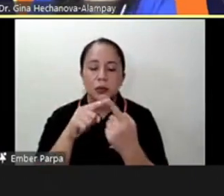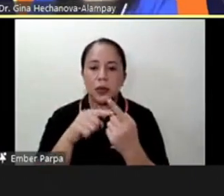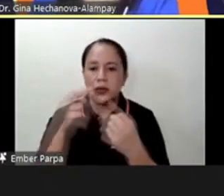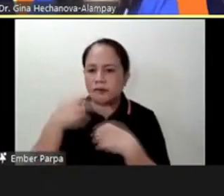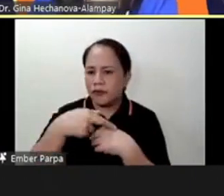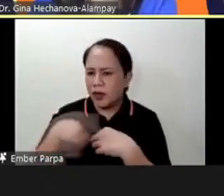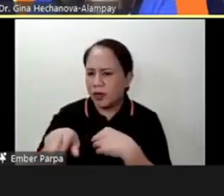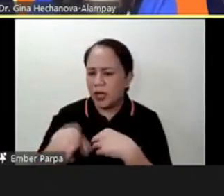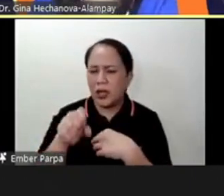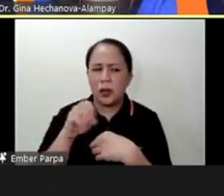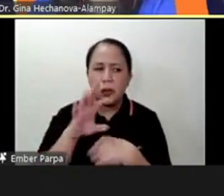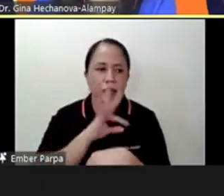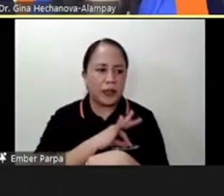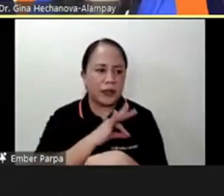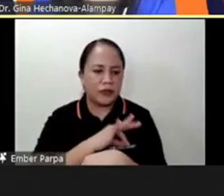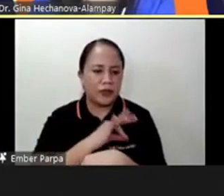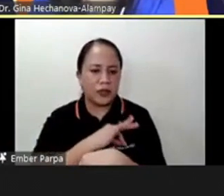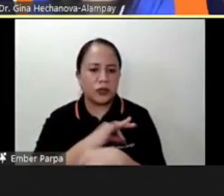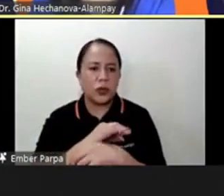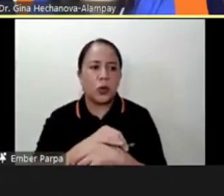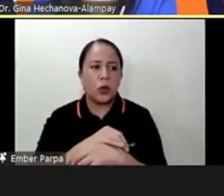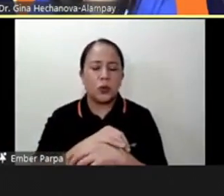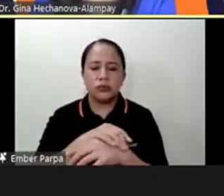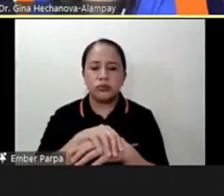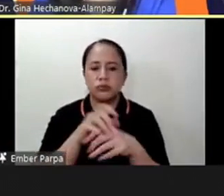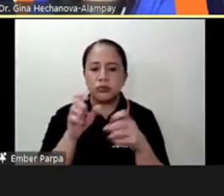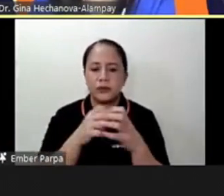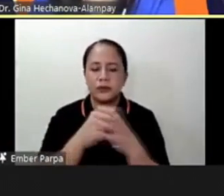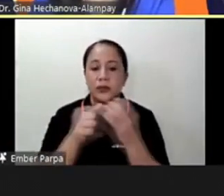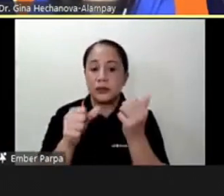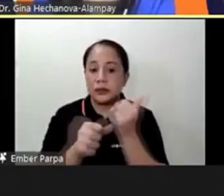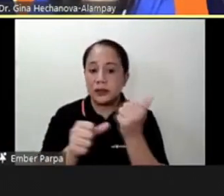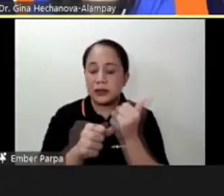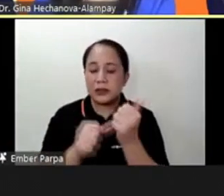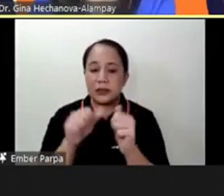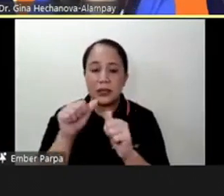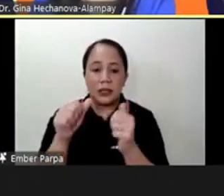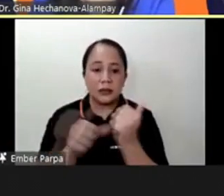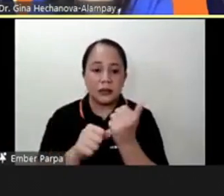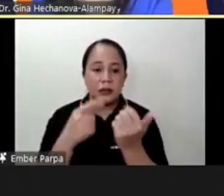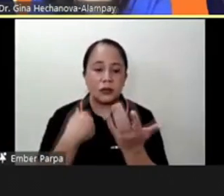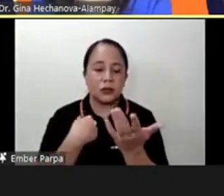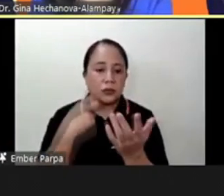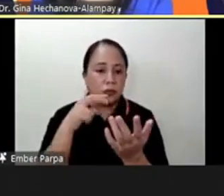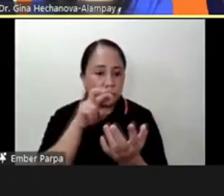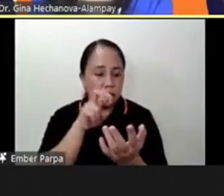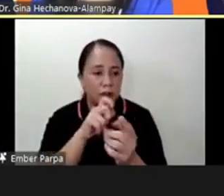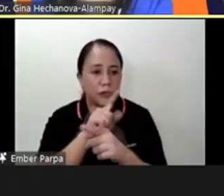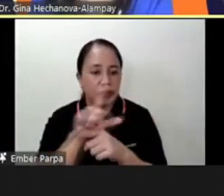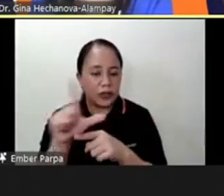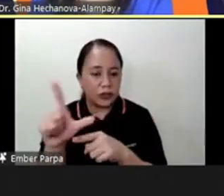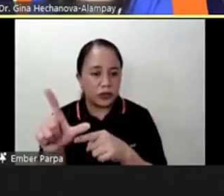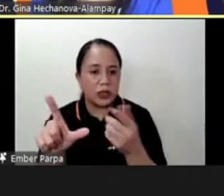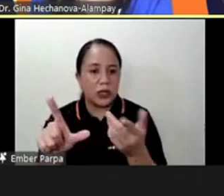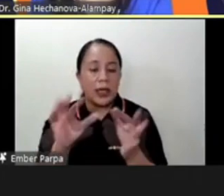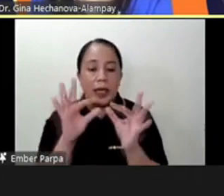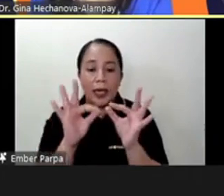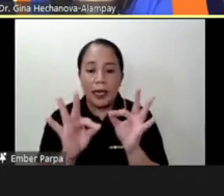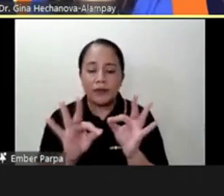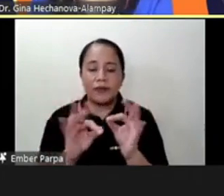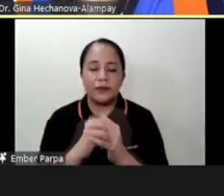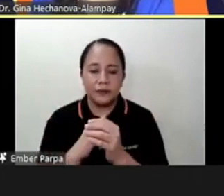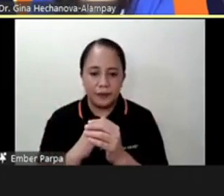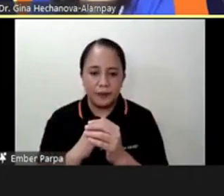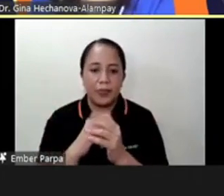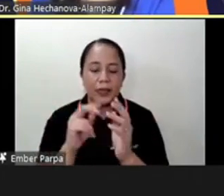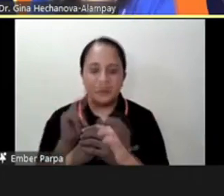or even benefits or coverage, subsidizing assistance to seeing a professional if